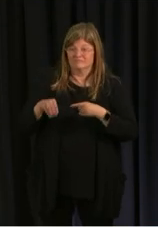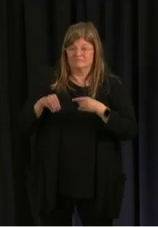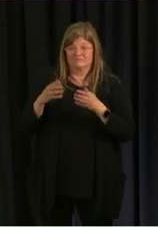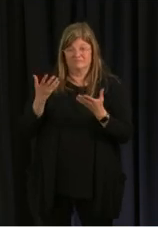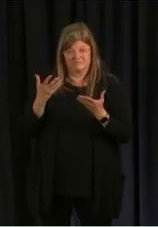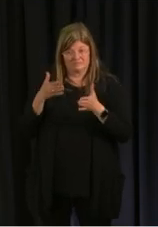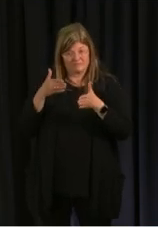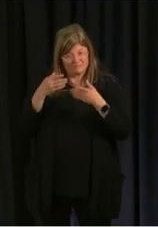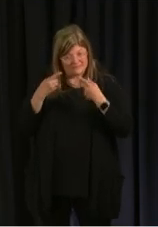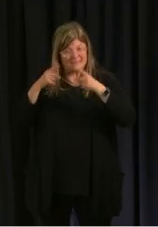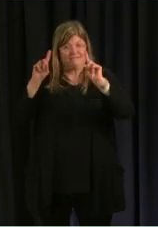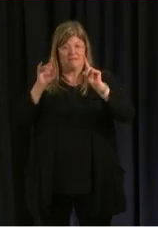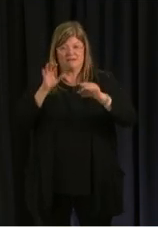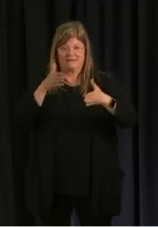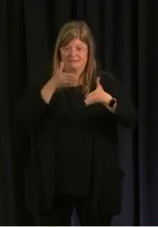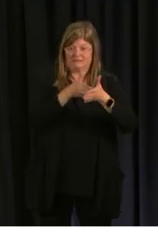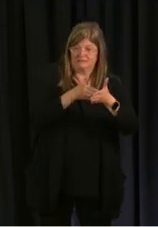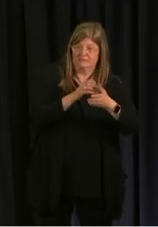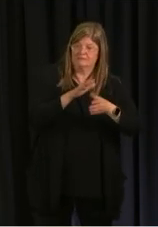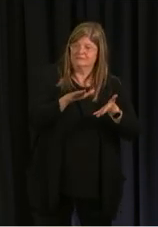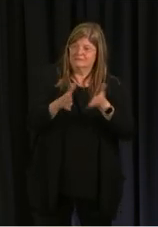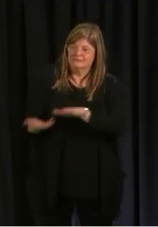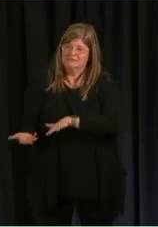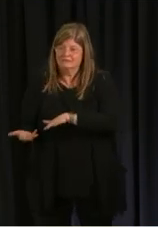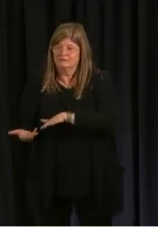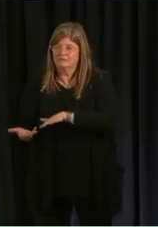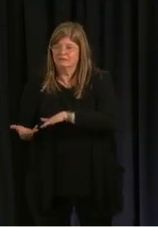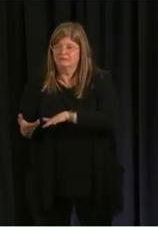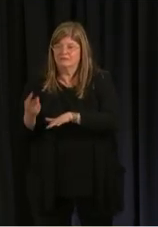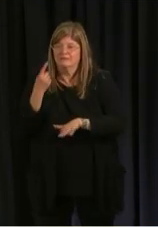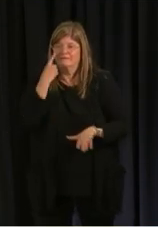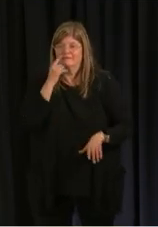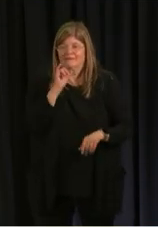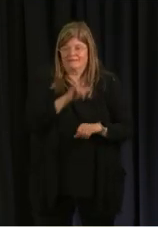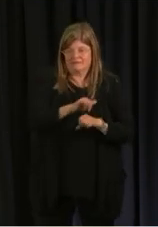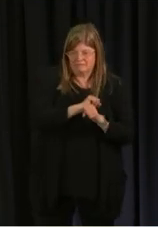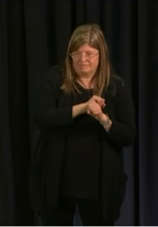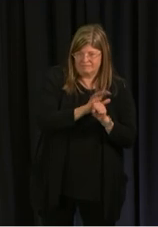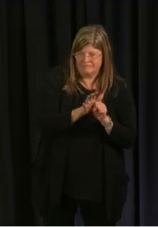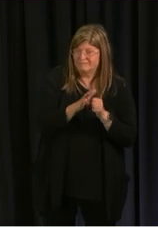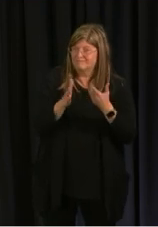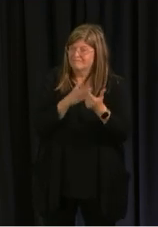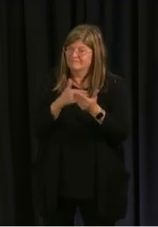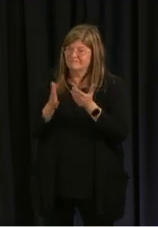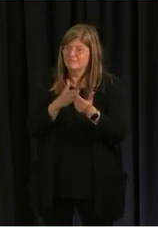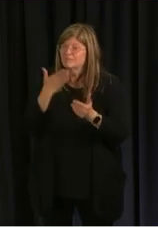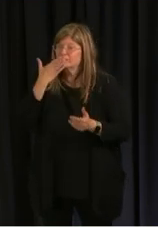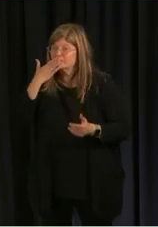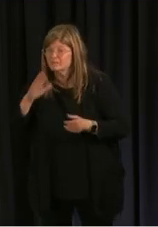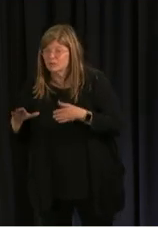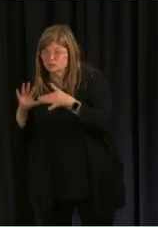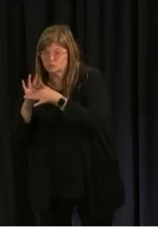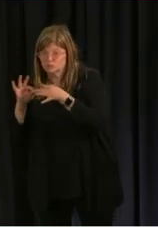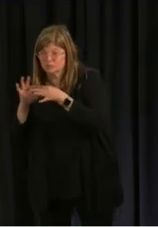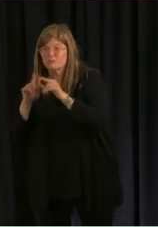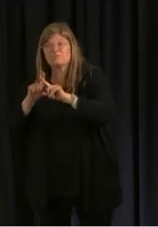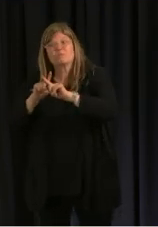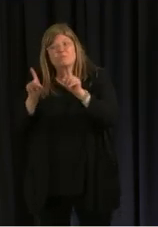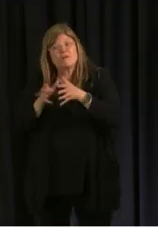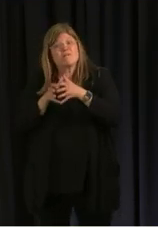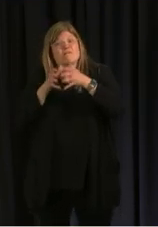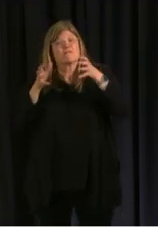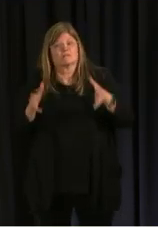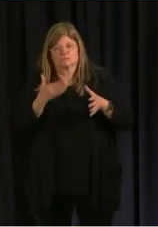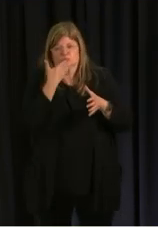death due to COVID-19 in the study. So even though there's some bad news, we have a lot of good things that